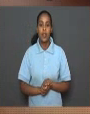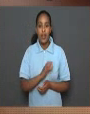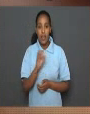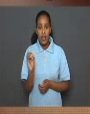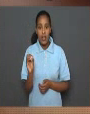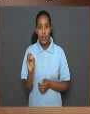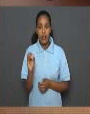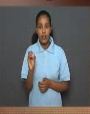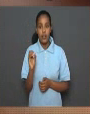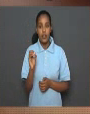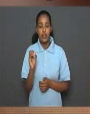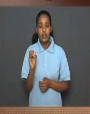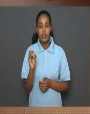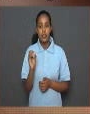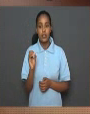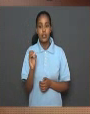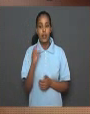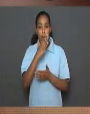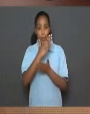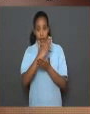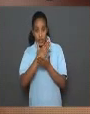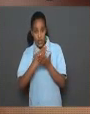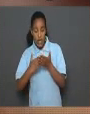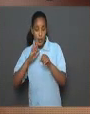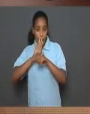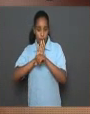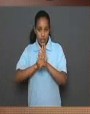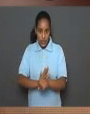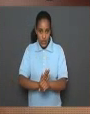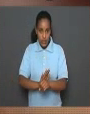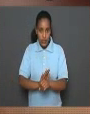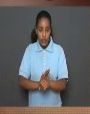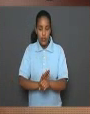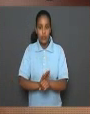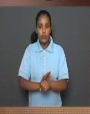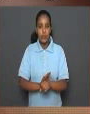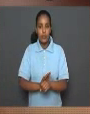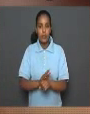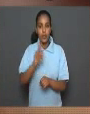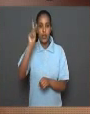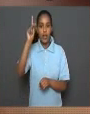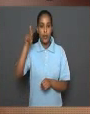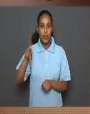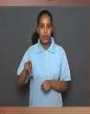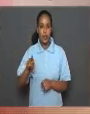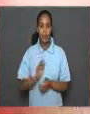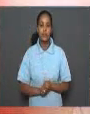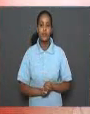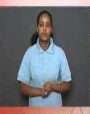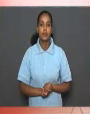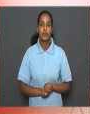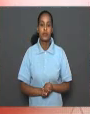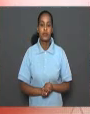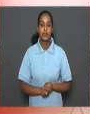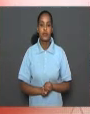and interims of partial pressures for Kp.